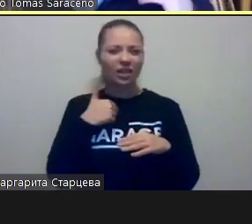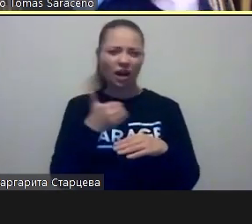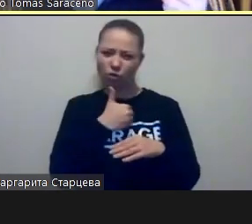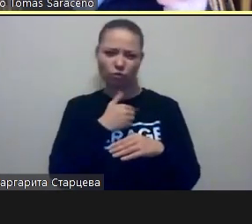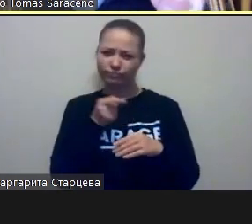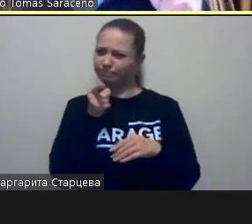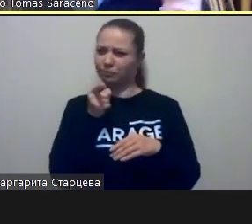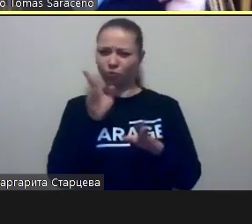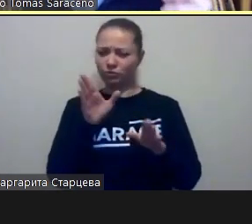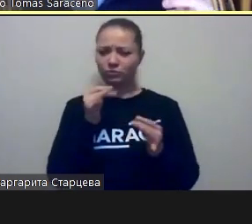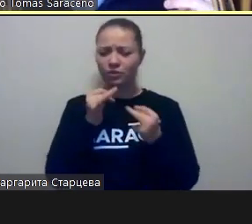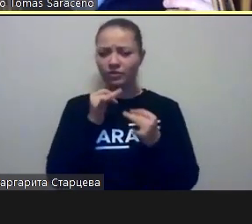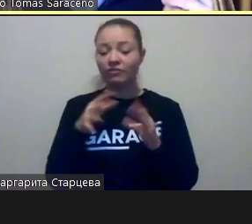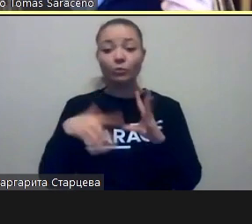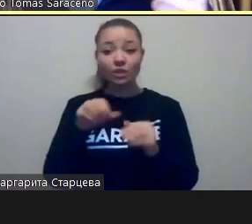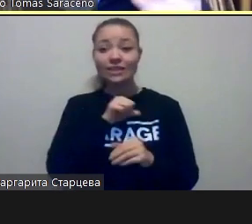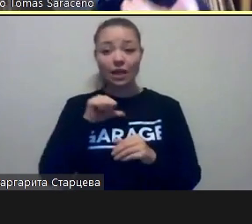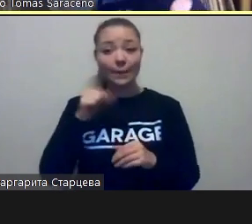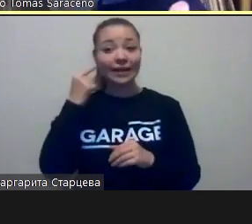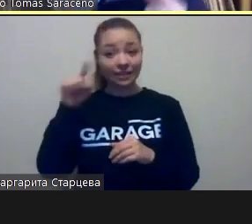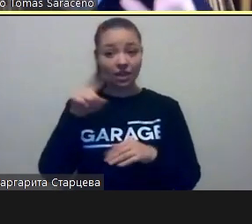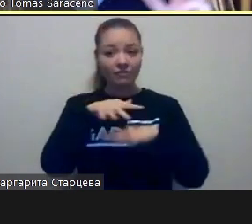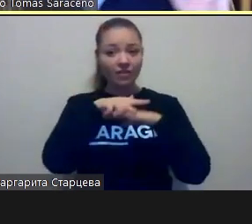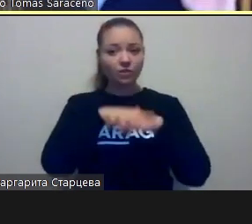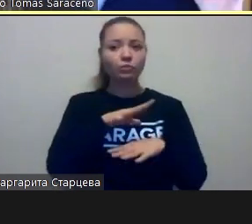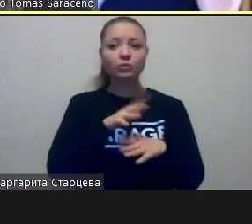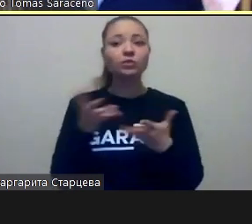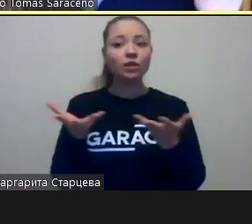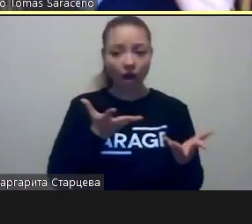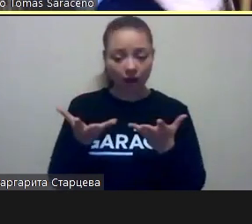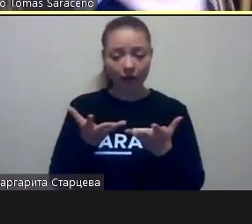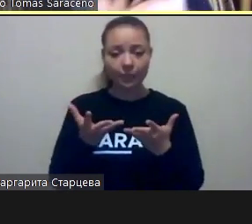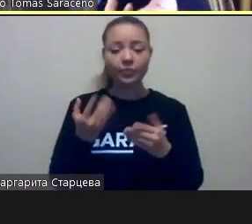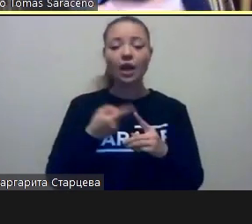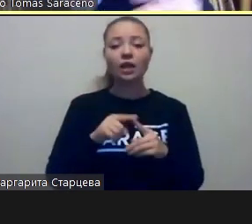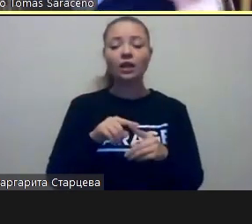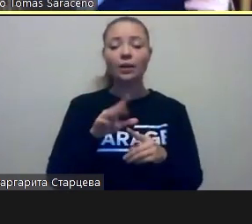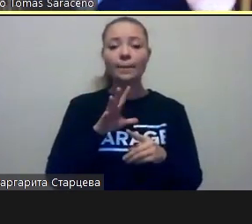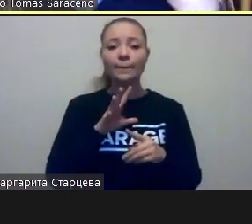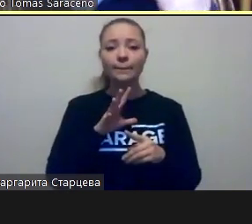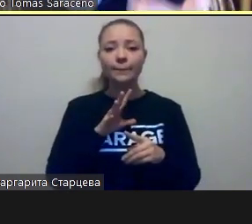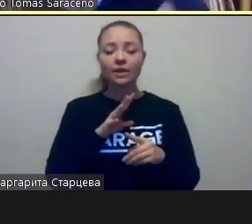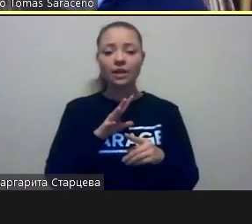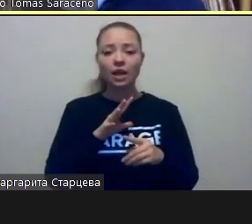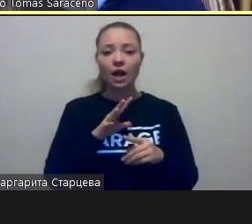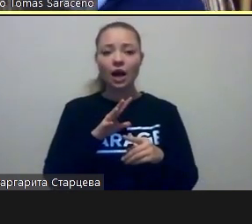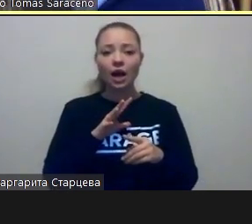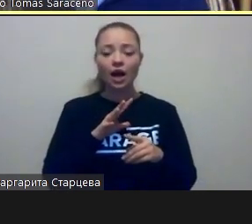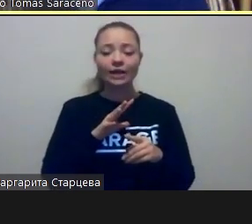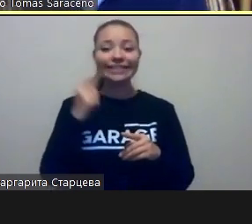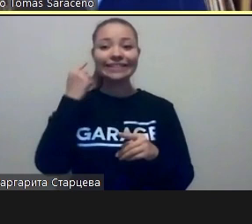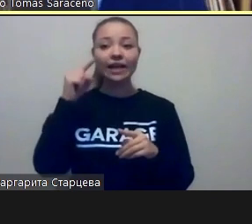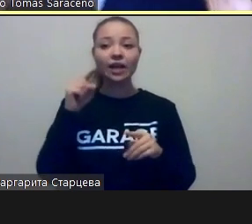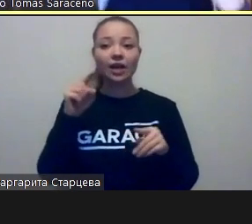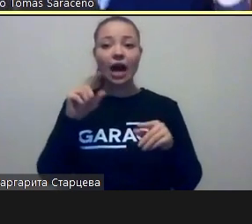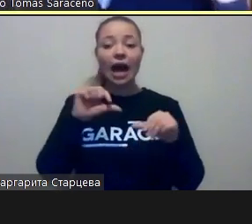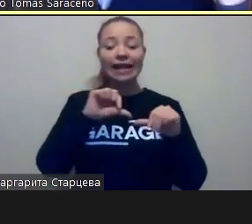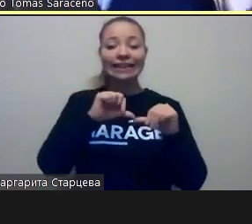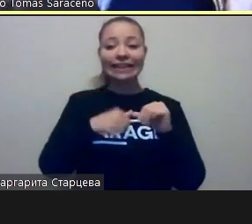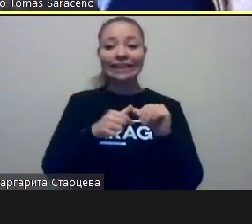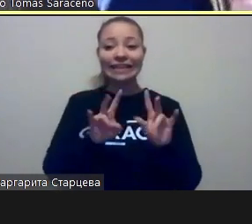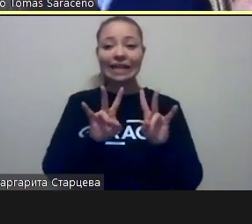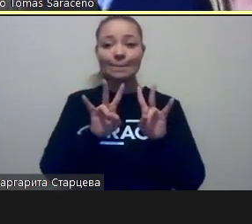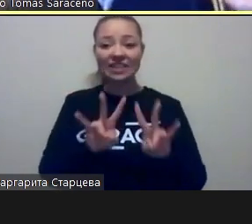what we talked before, this stillness in motion. It's the atmosphere that somehow it moves, but you don't realize. When